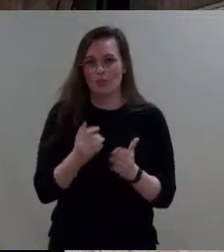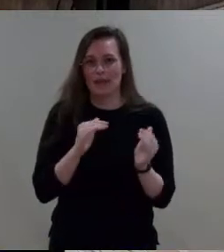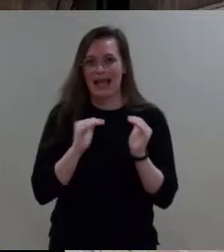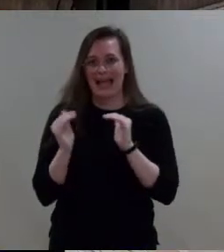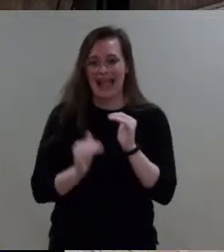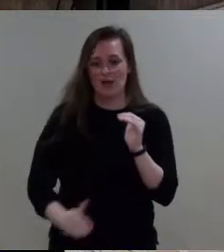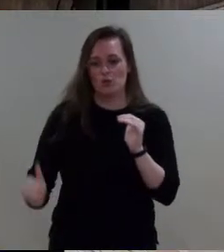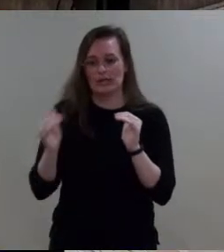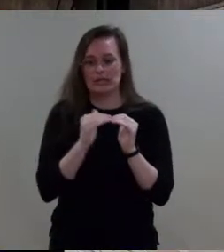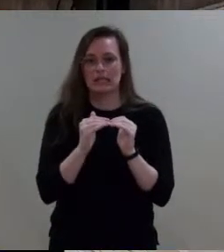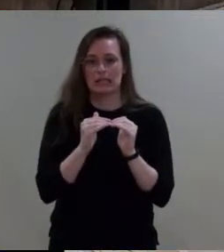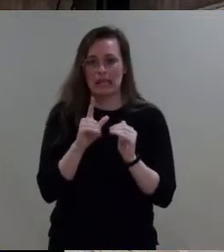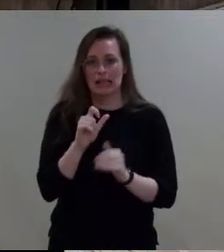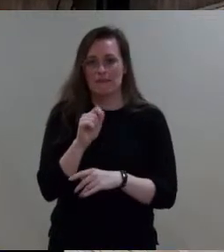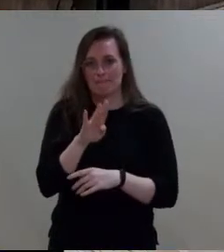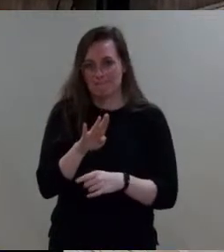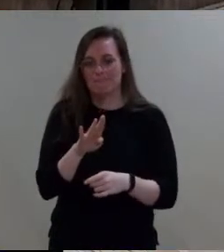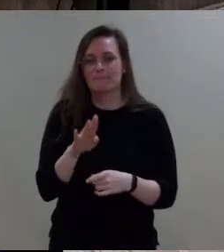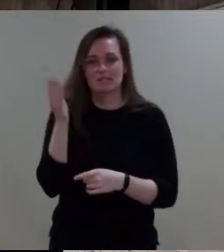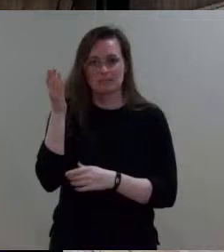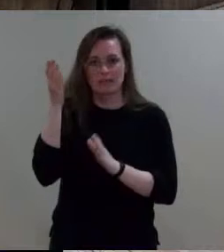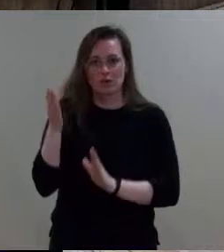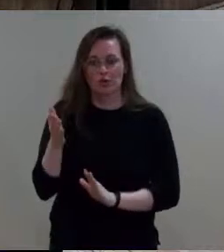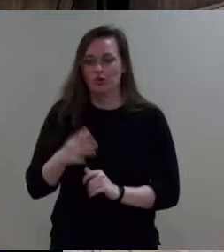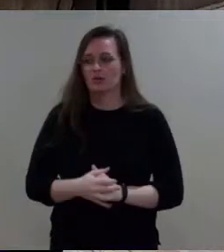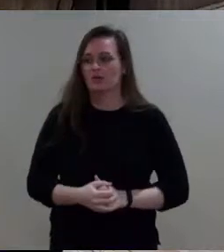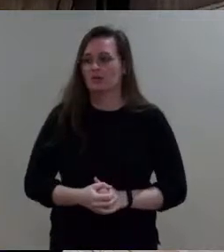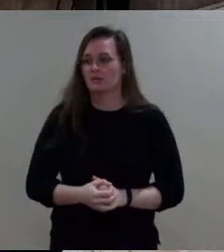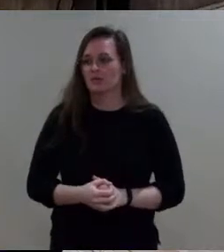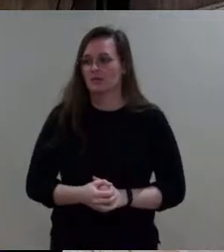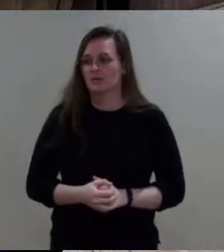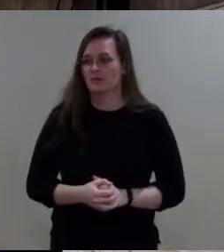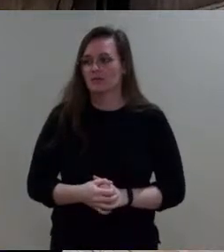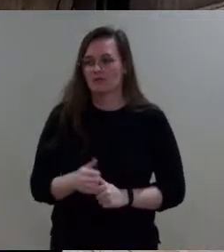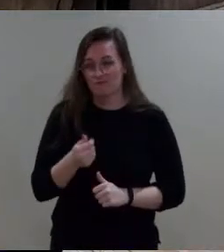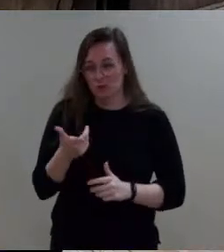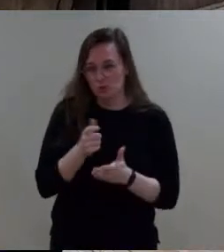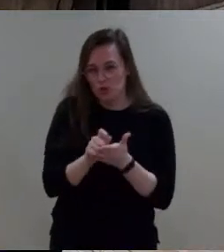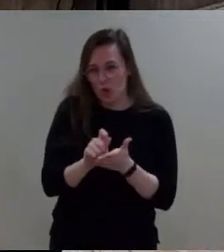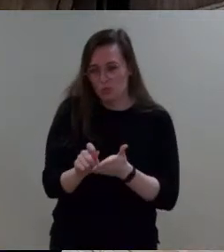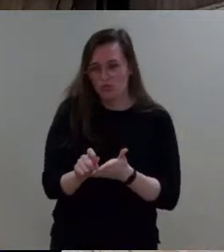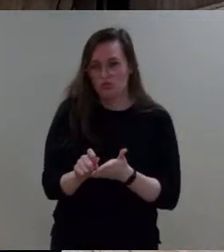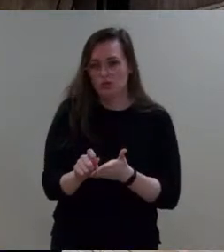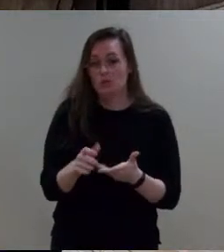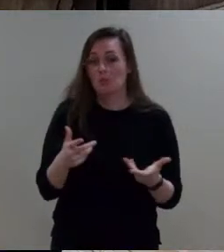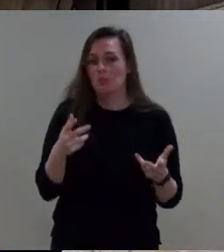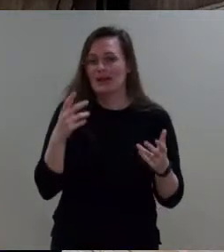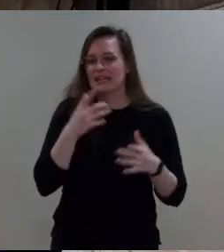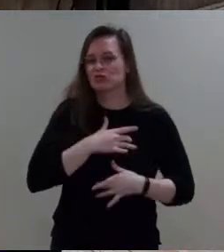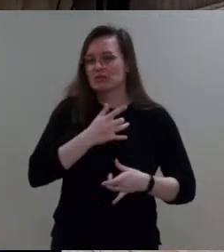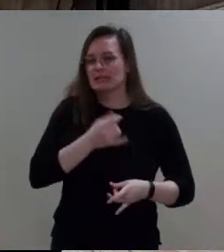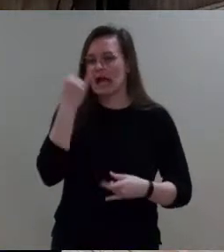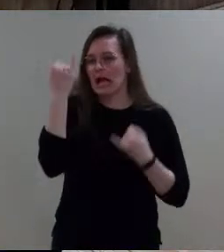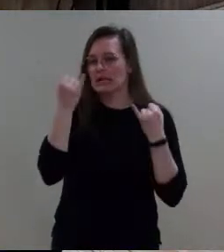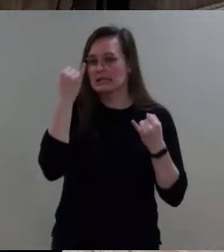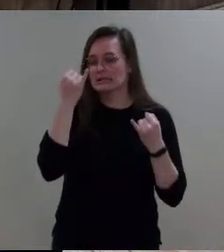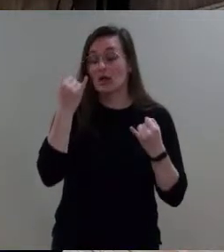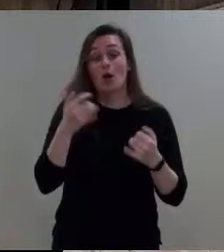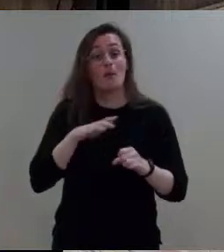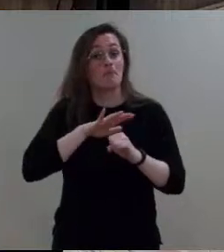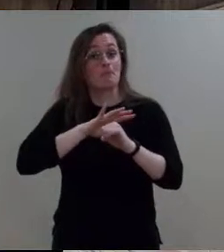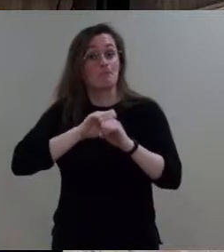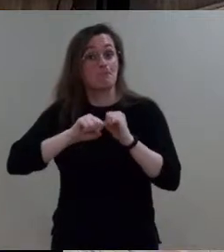week. There was a couple of notes I put in, interesting ideas. The promotion of art and